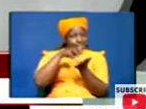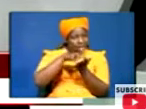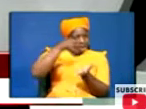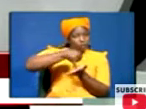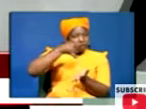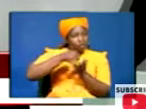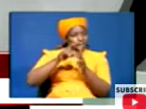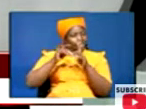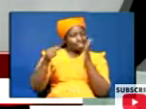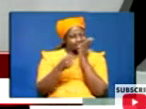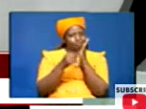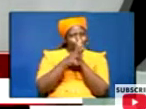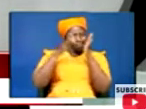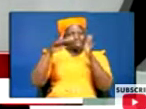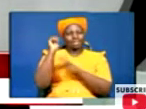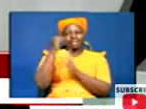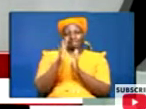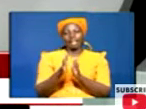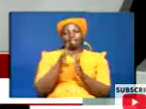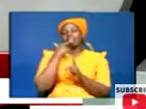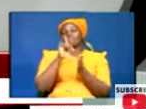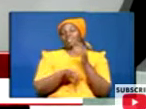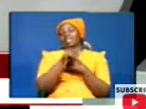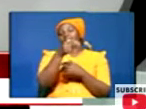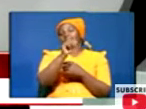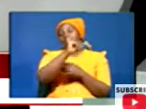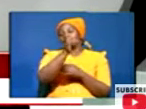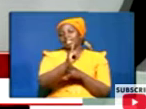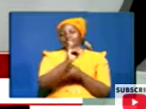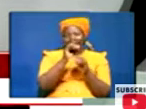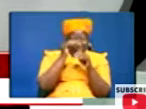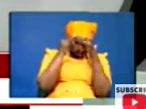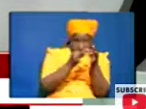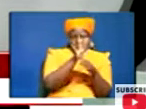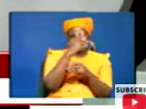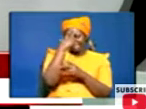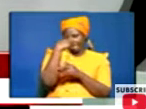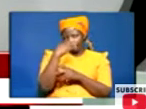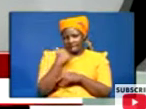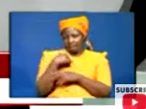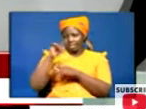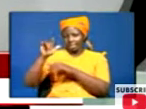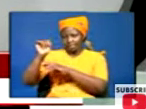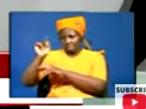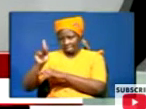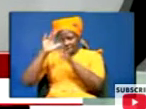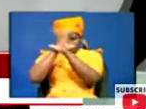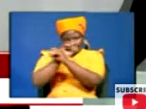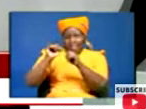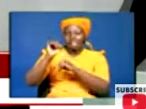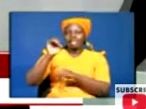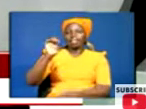Kenyans. Terming the move by Noordin Hajj as suspicious, LSK President Erick Theuri has called on the DPP